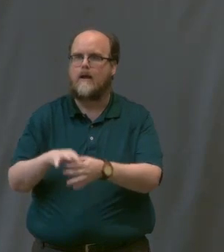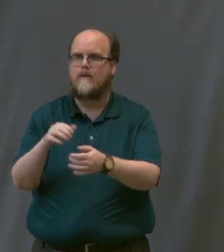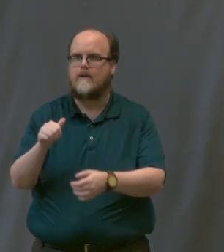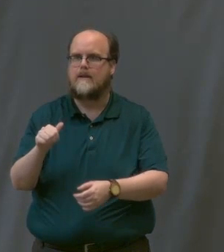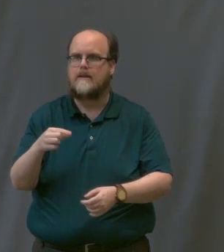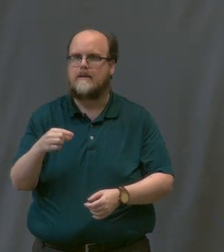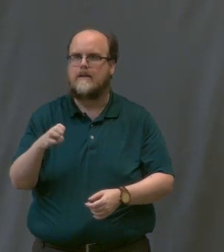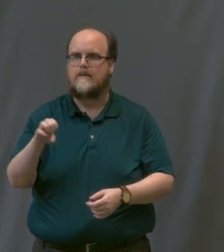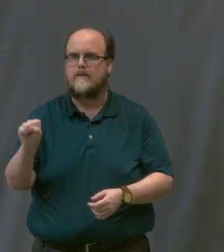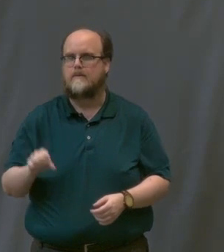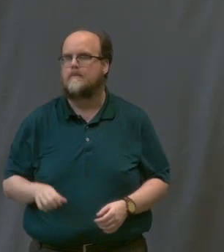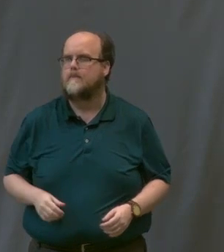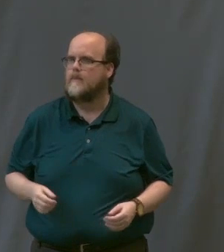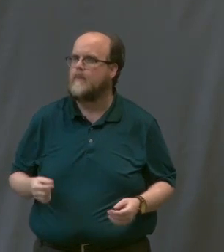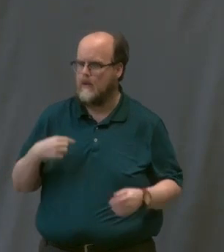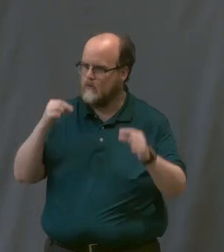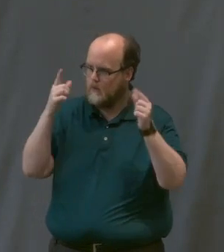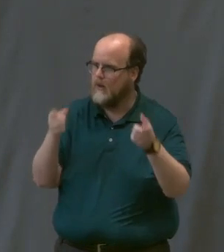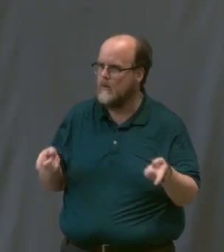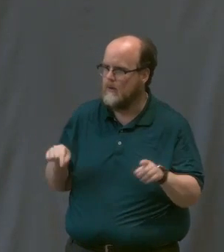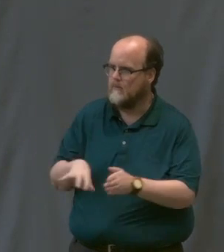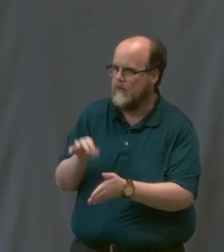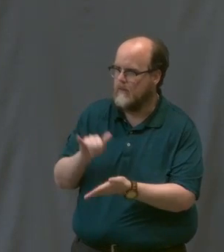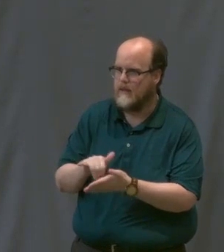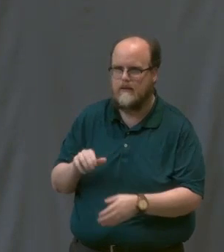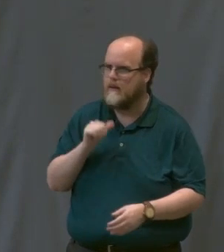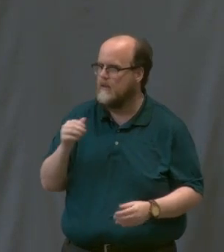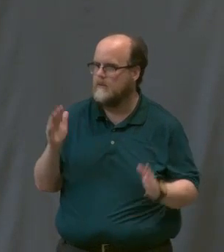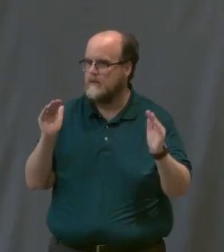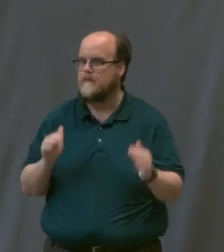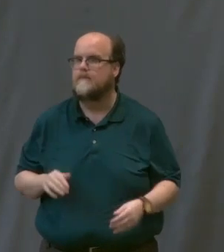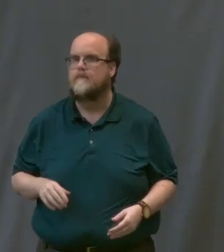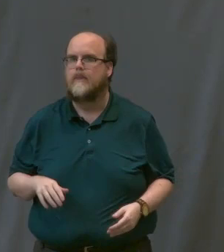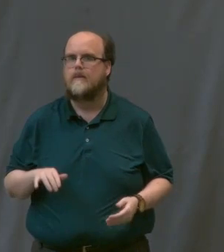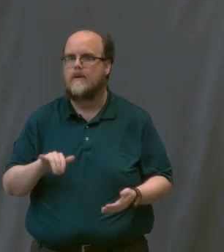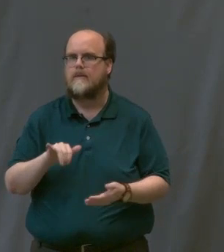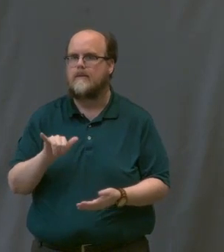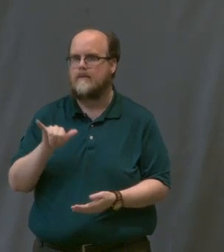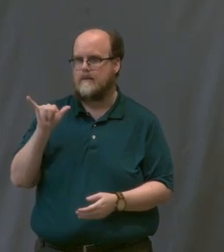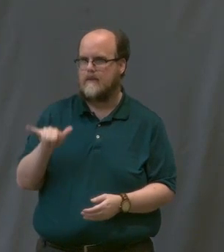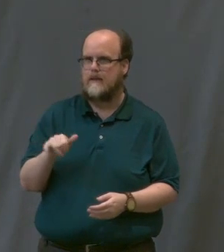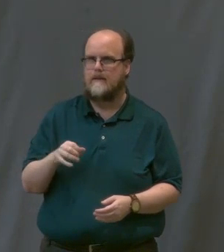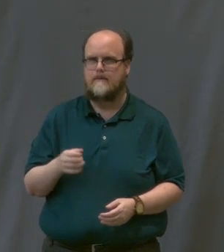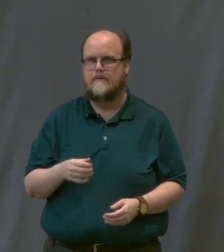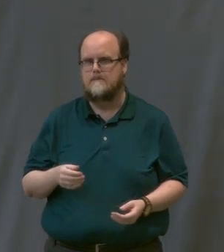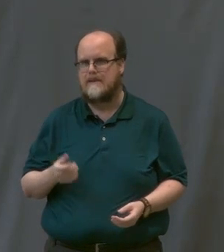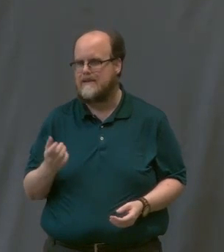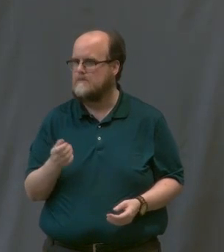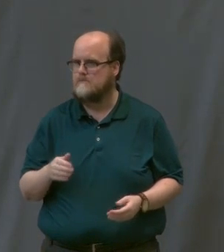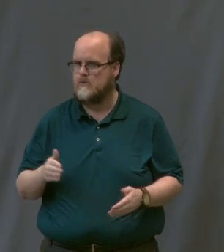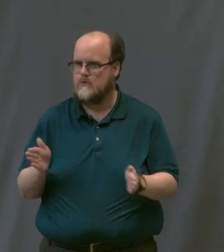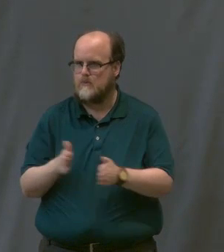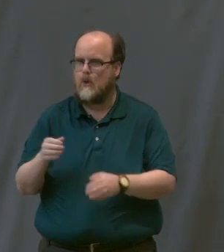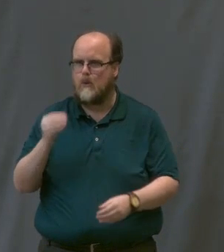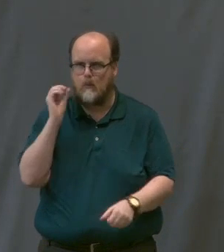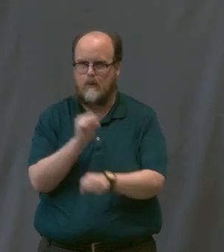I was kind of surprised when I found this. I wasn't expecting it, but this will give you a little bit of homework assignment. By the